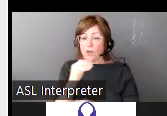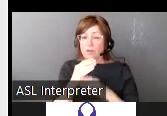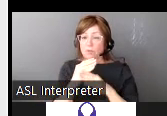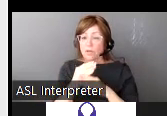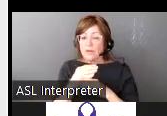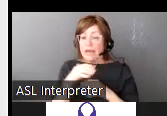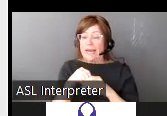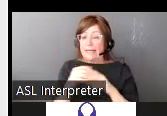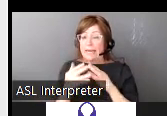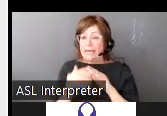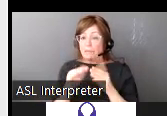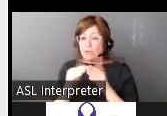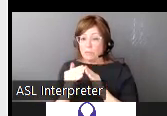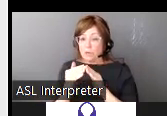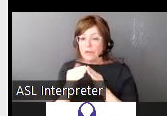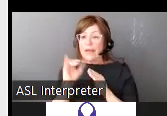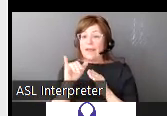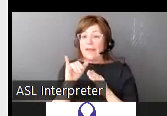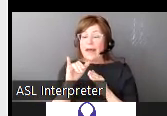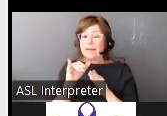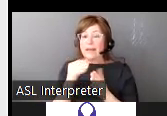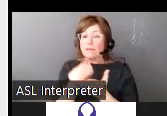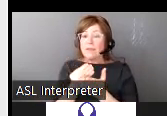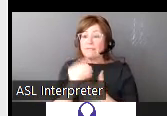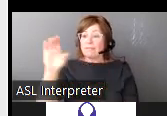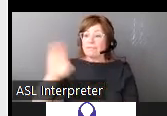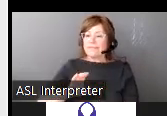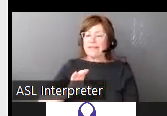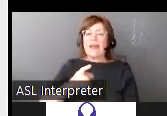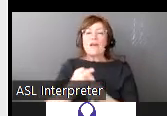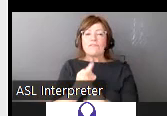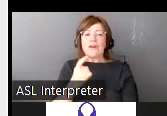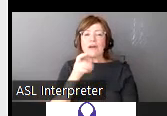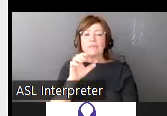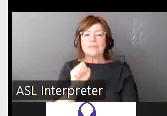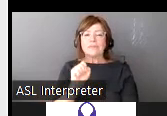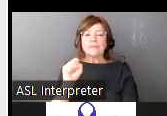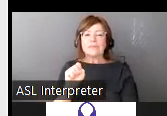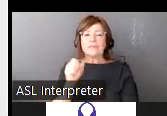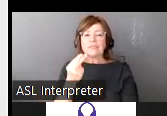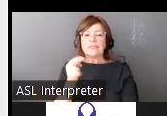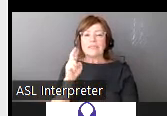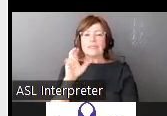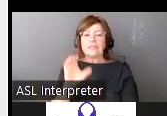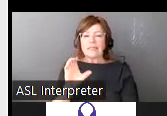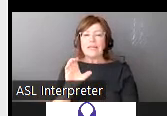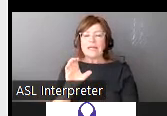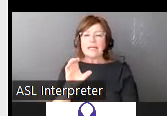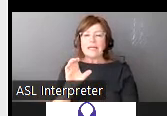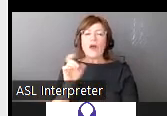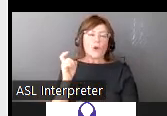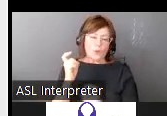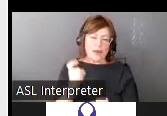immigrant community was funded by a SSHRC Insight grant to Sepali Guruge as the principal investigator,